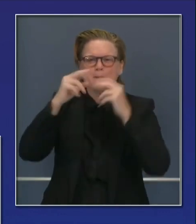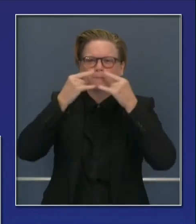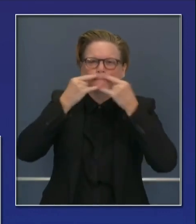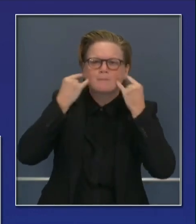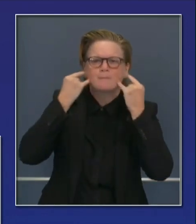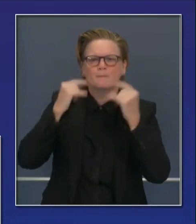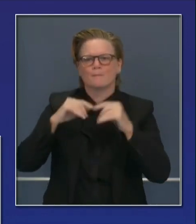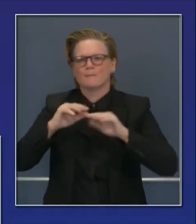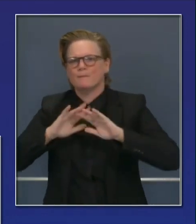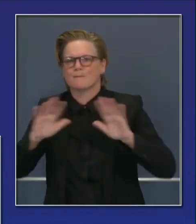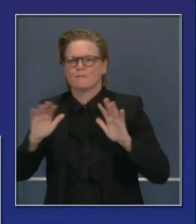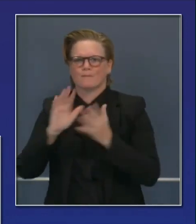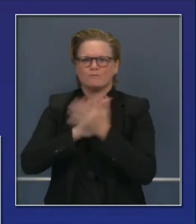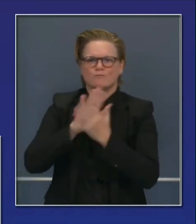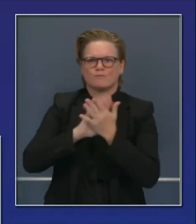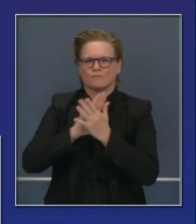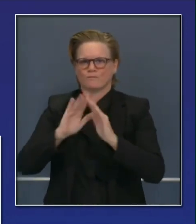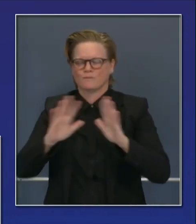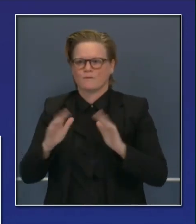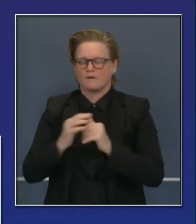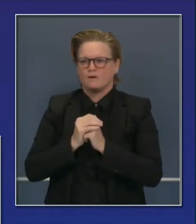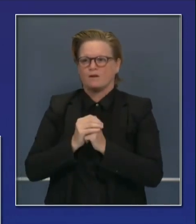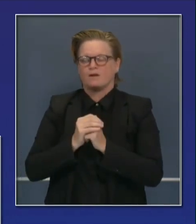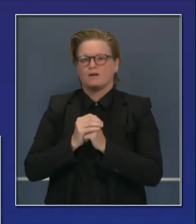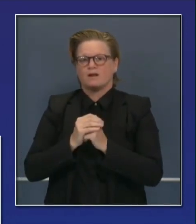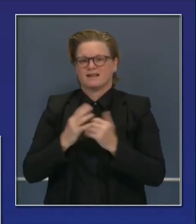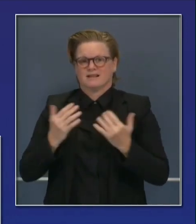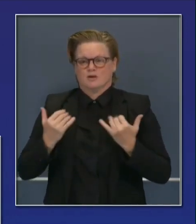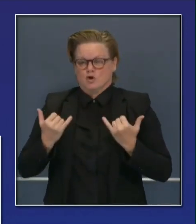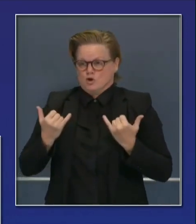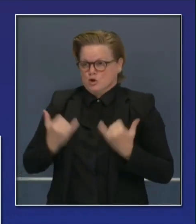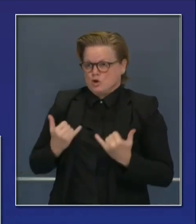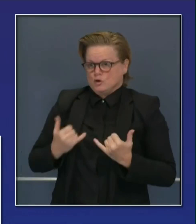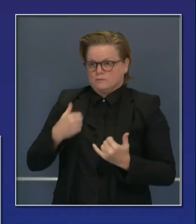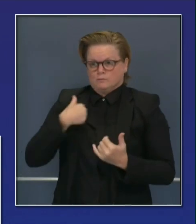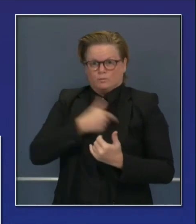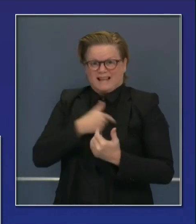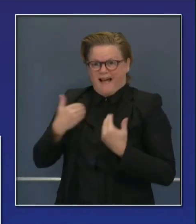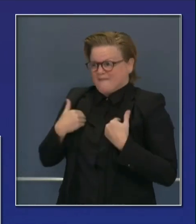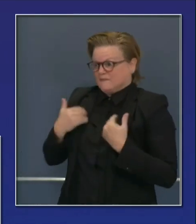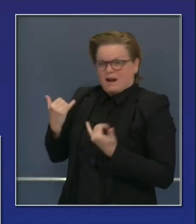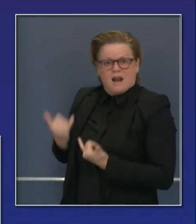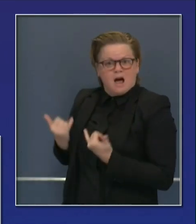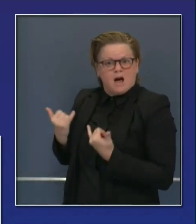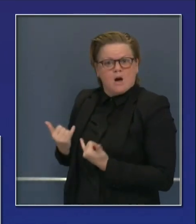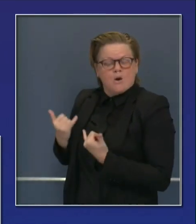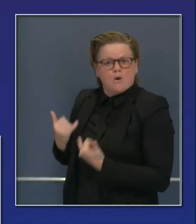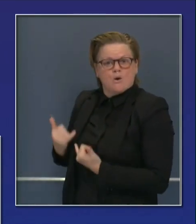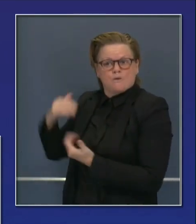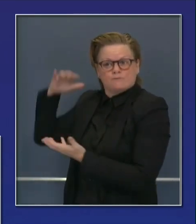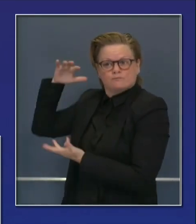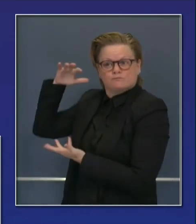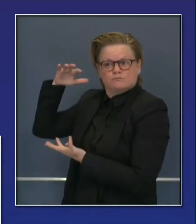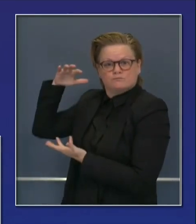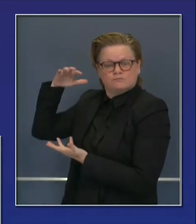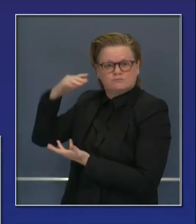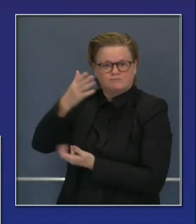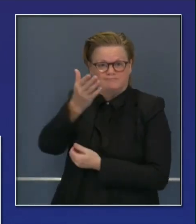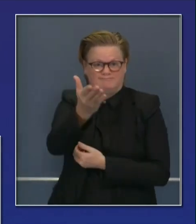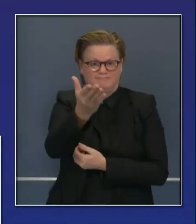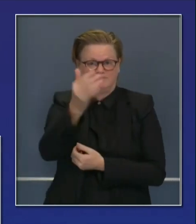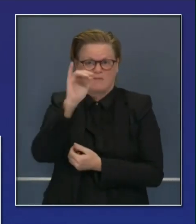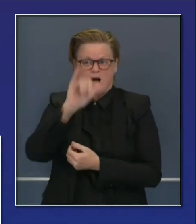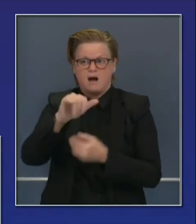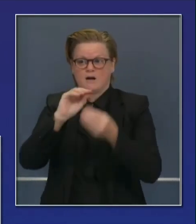those 600 million, this is our current status of inventory. I noted on Monday that California, just as one